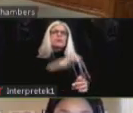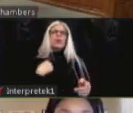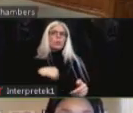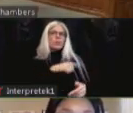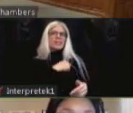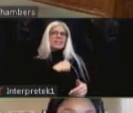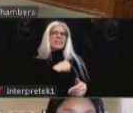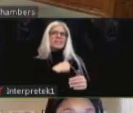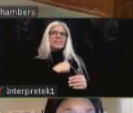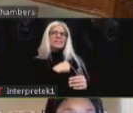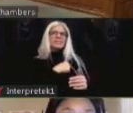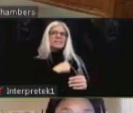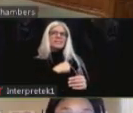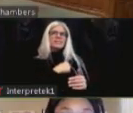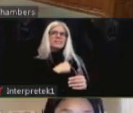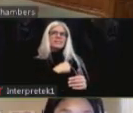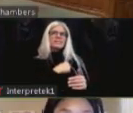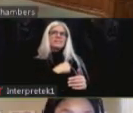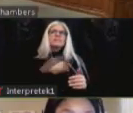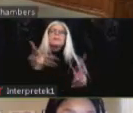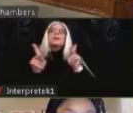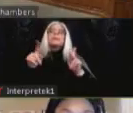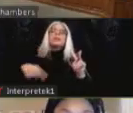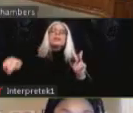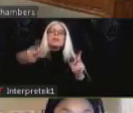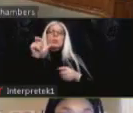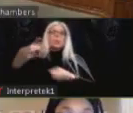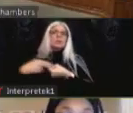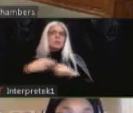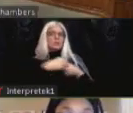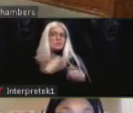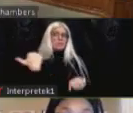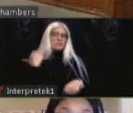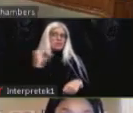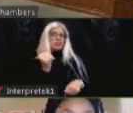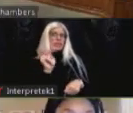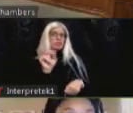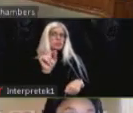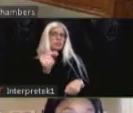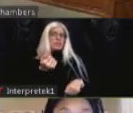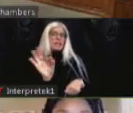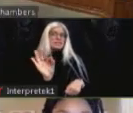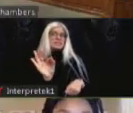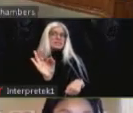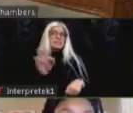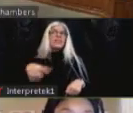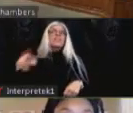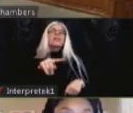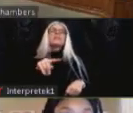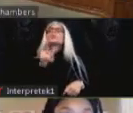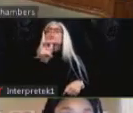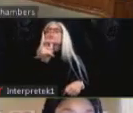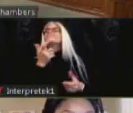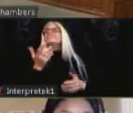our listserv of individuals who have joined the campaign back in January 2019. And so those include some of our after school